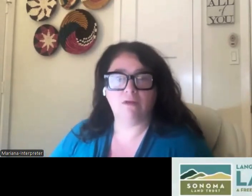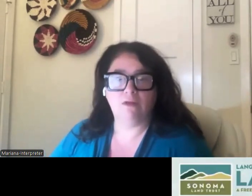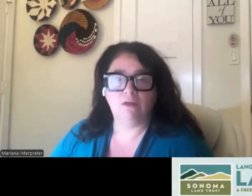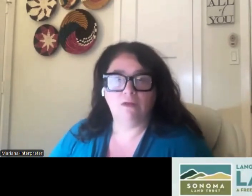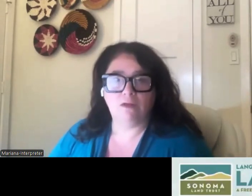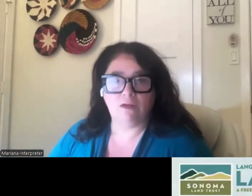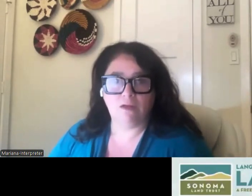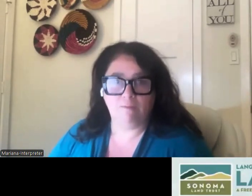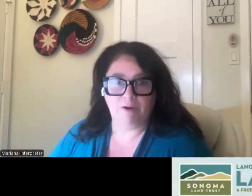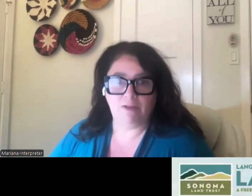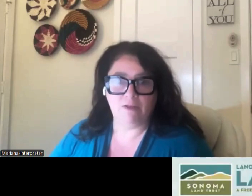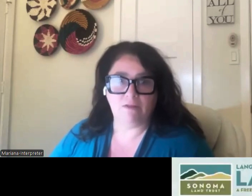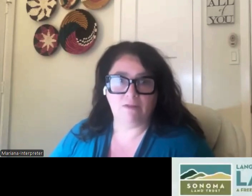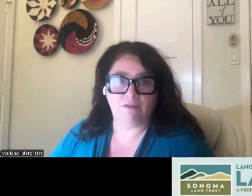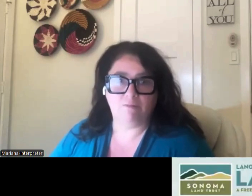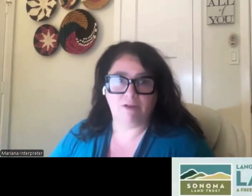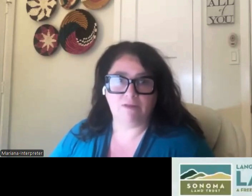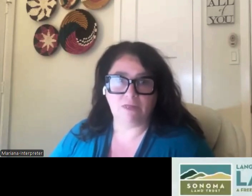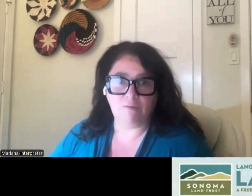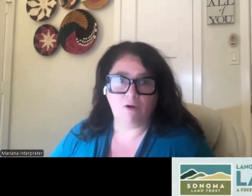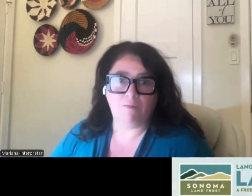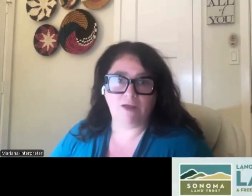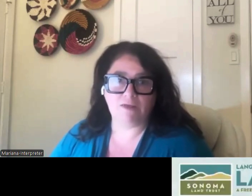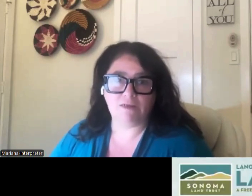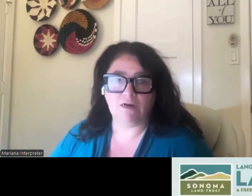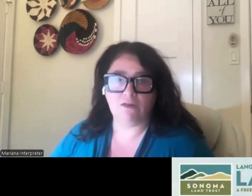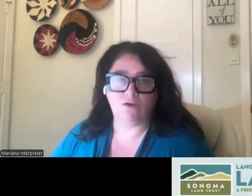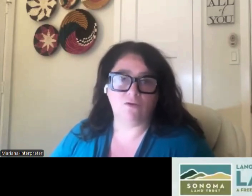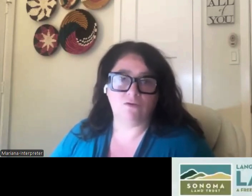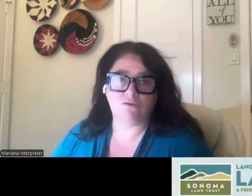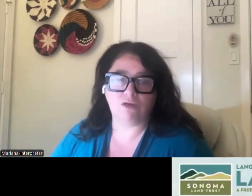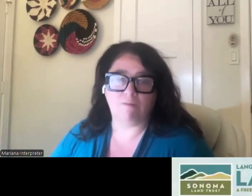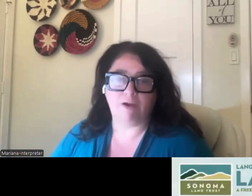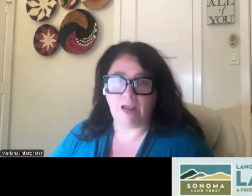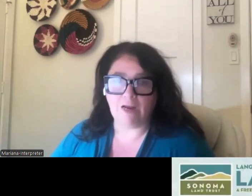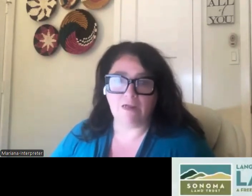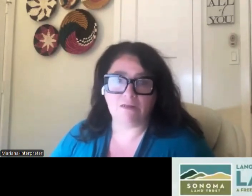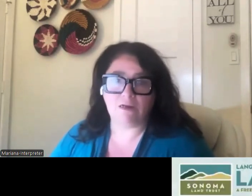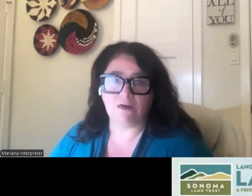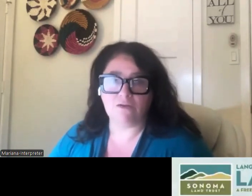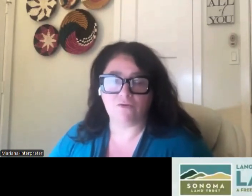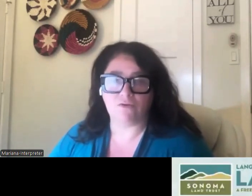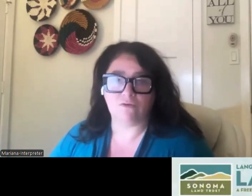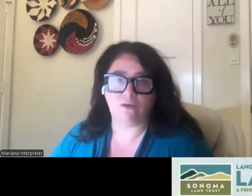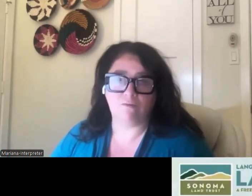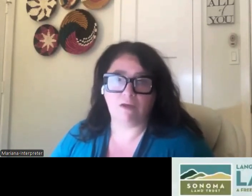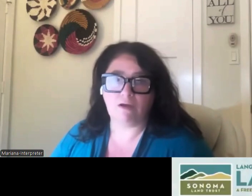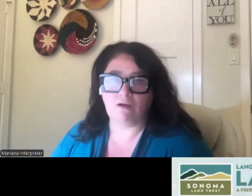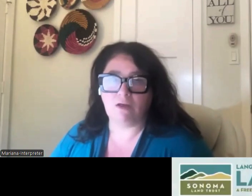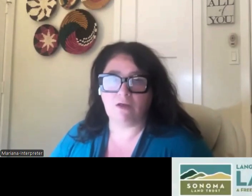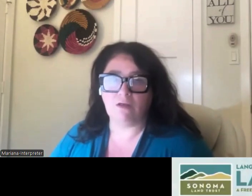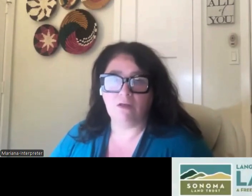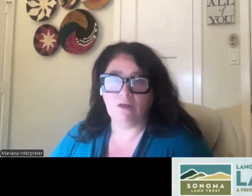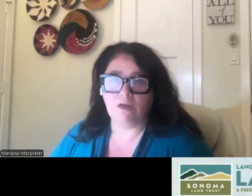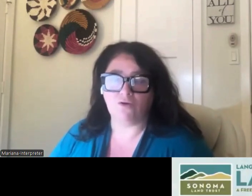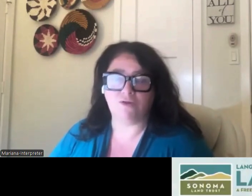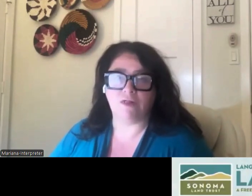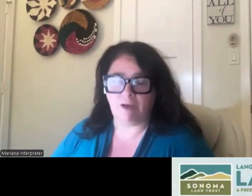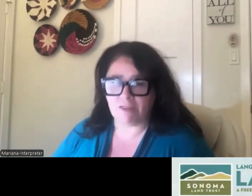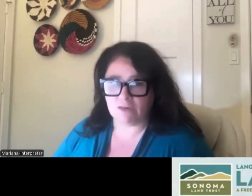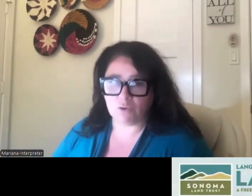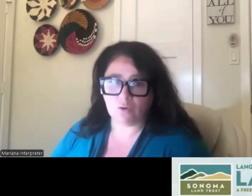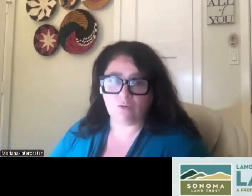certain chaparral ecosystems in Southern California, where again it's even